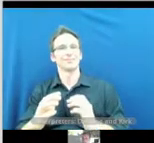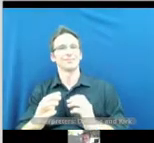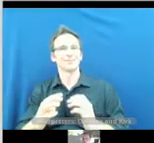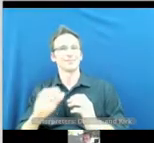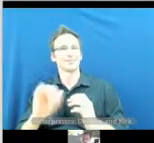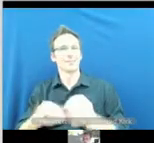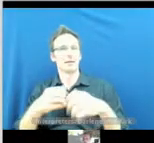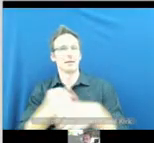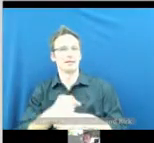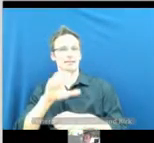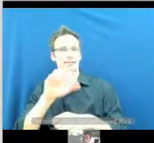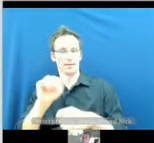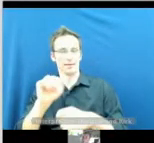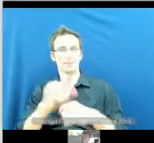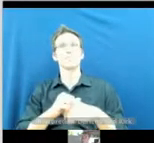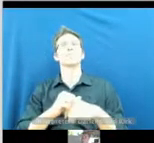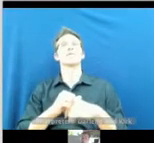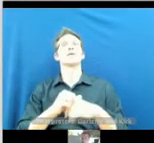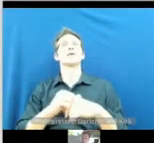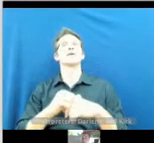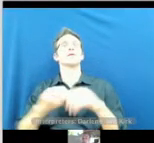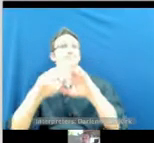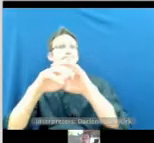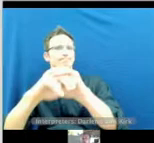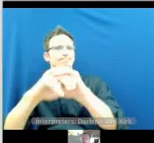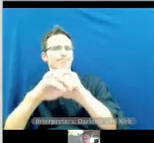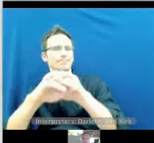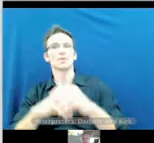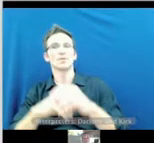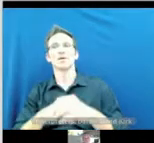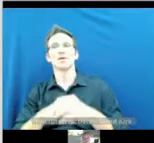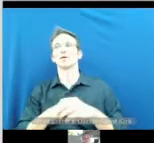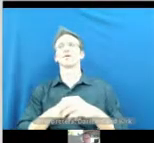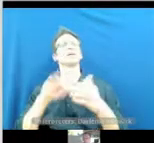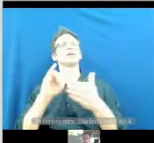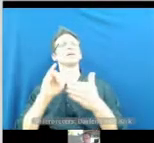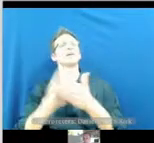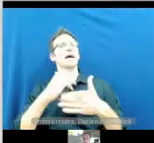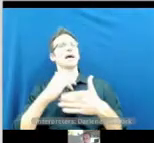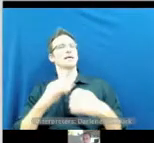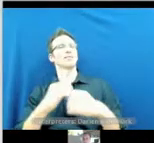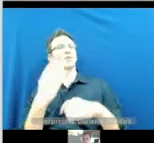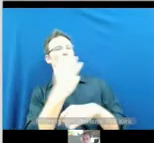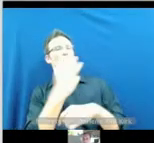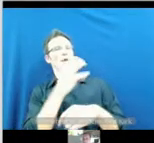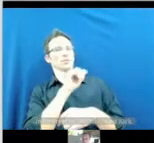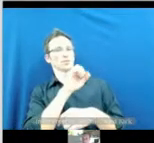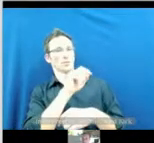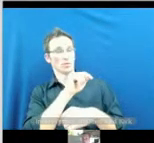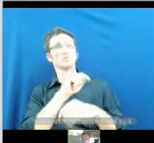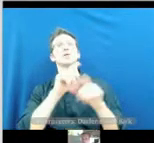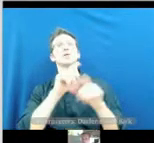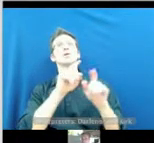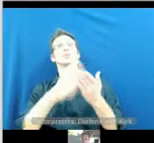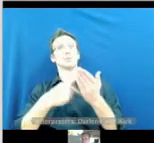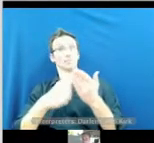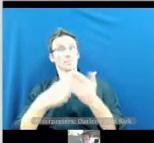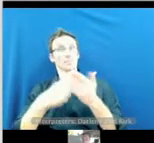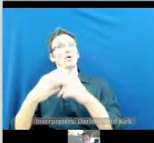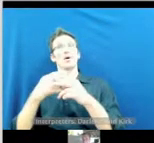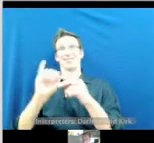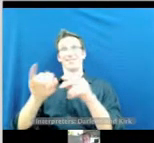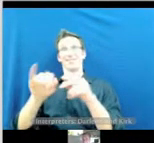Oftentimes it's referred to that, often more on the West Coast, or someone who's using what's referred to as an SSP, a support service